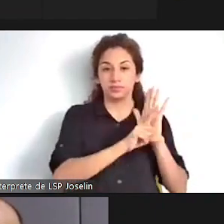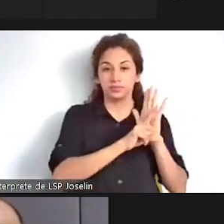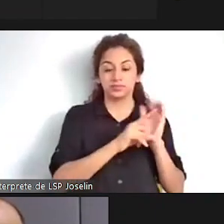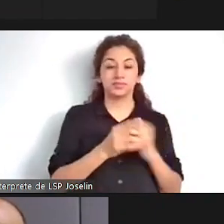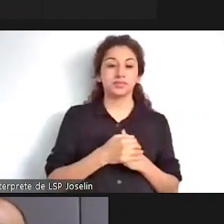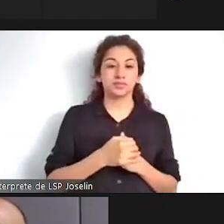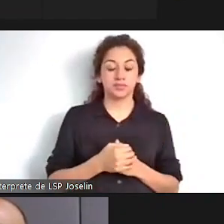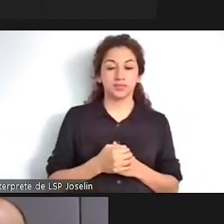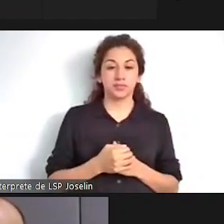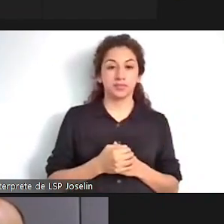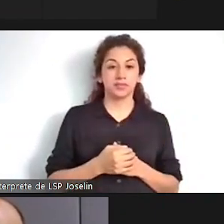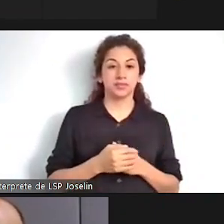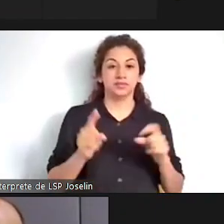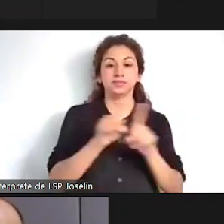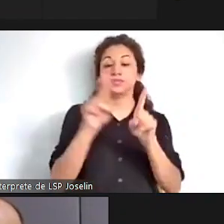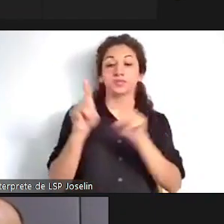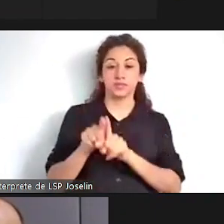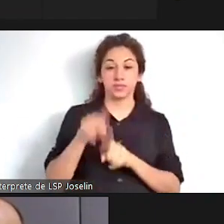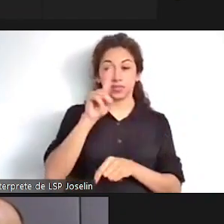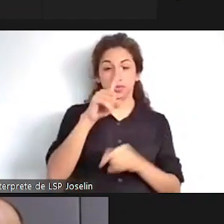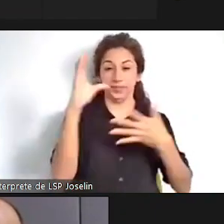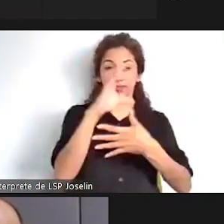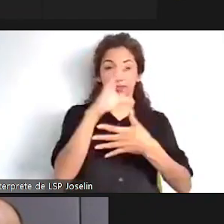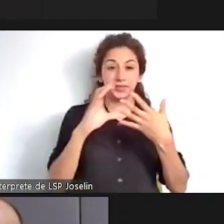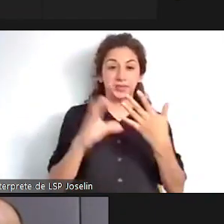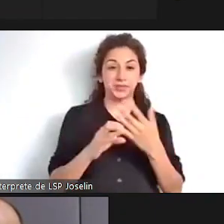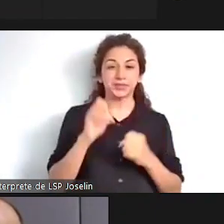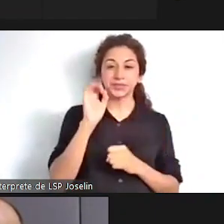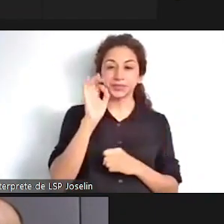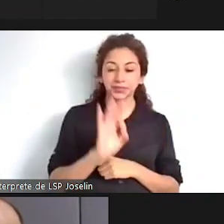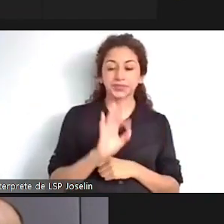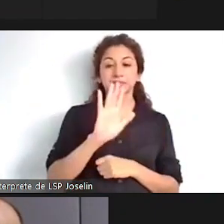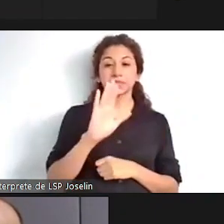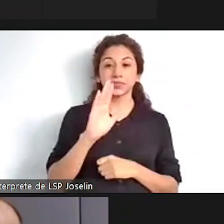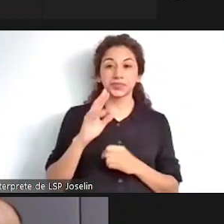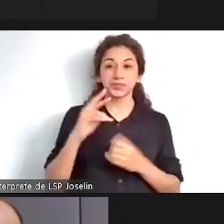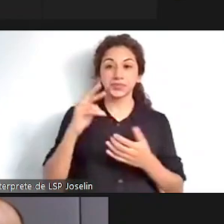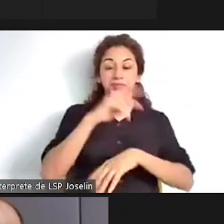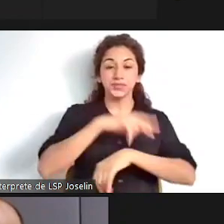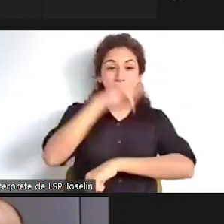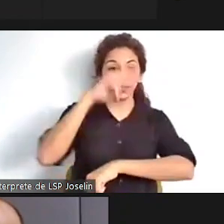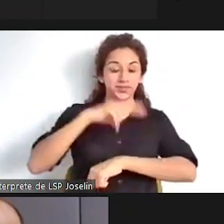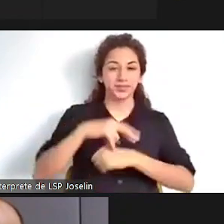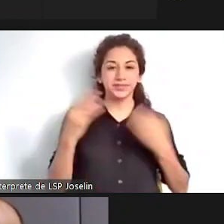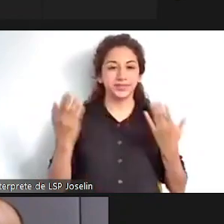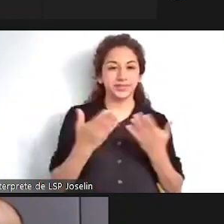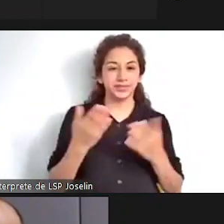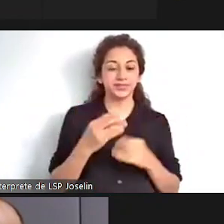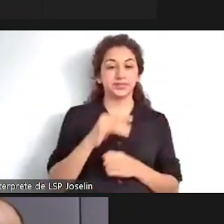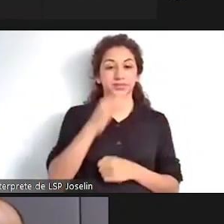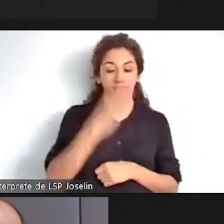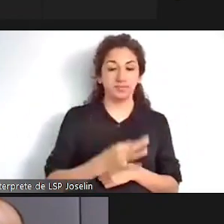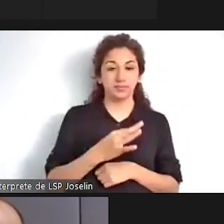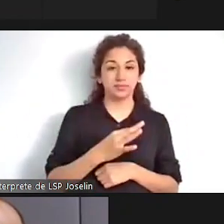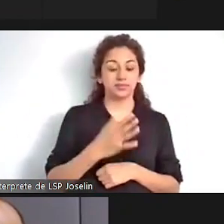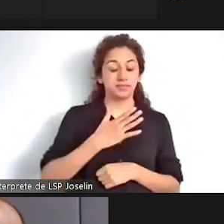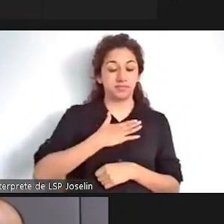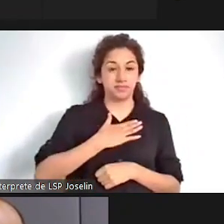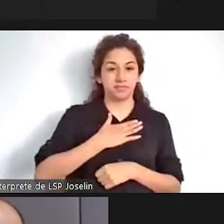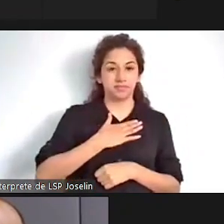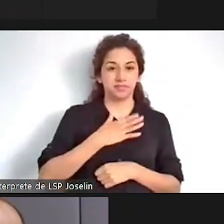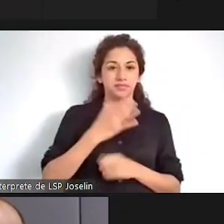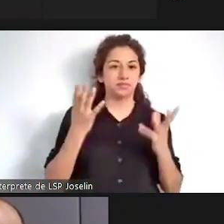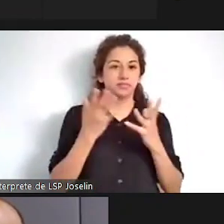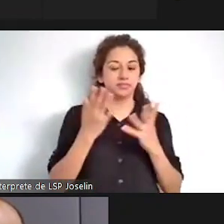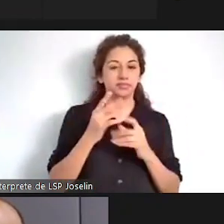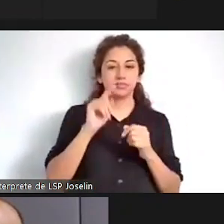standards or a law reform and also another characteristic that is specific to the region in a certain way or at least